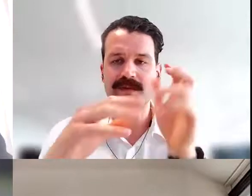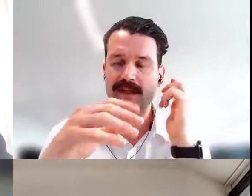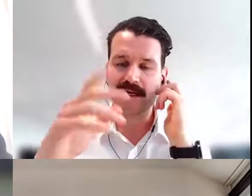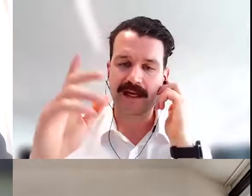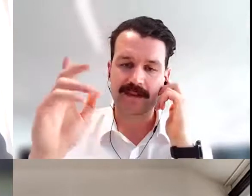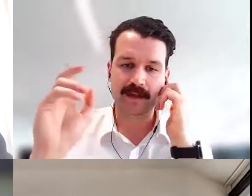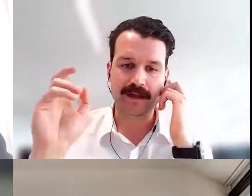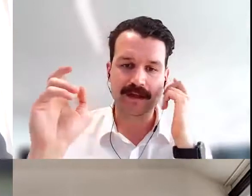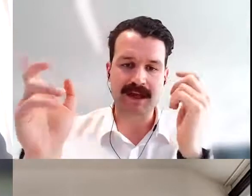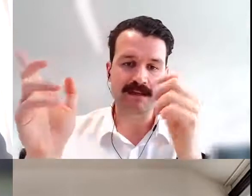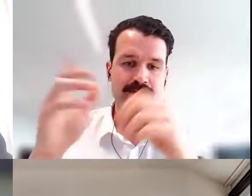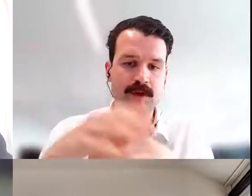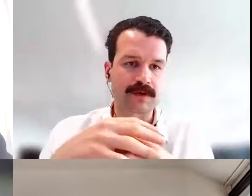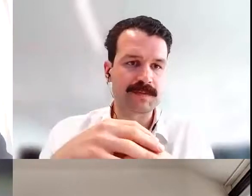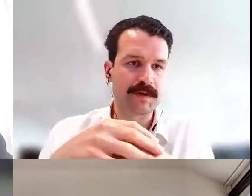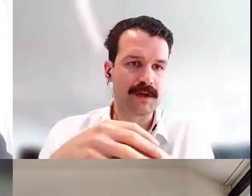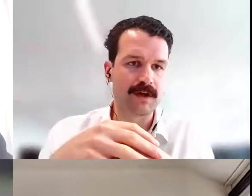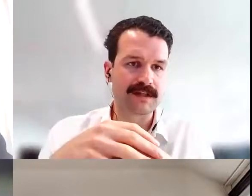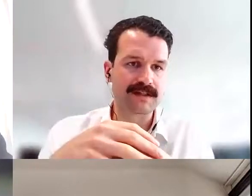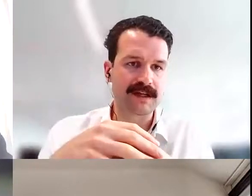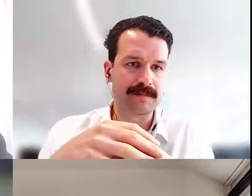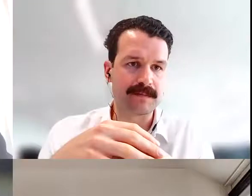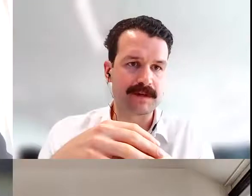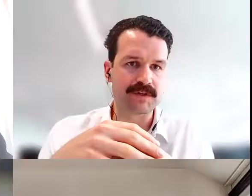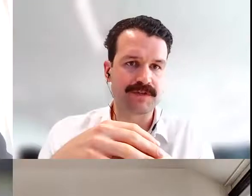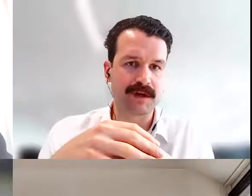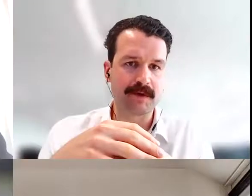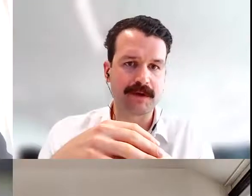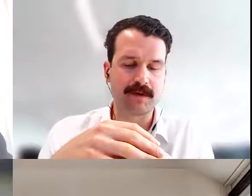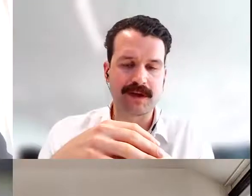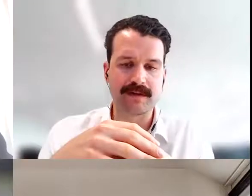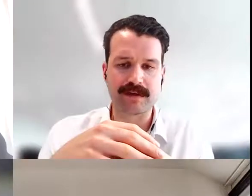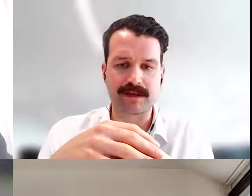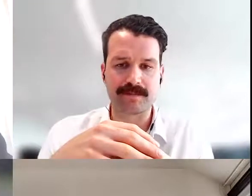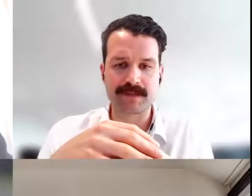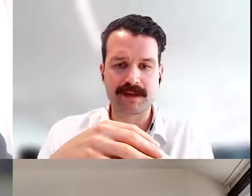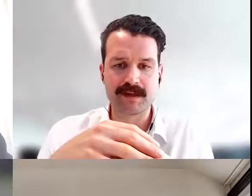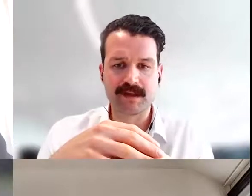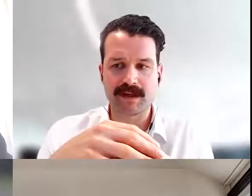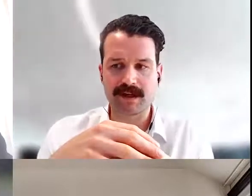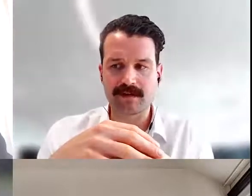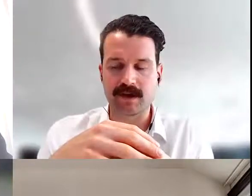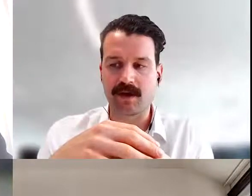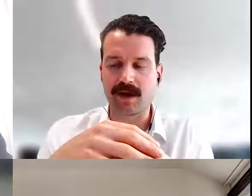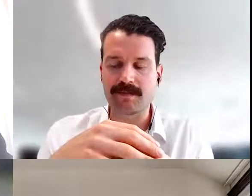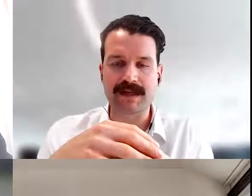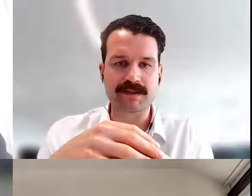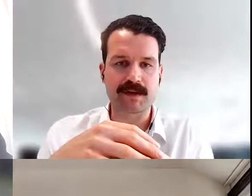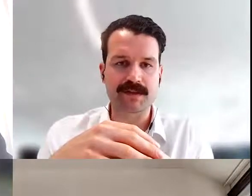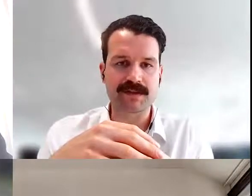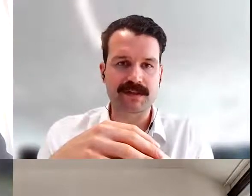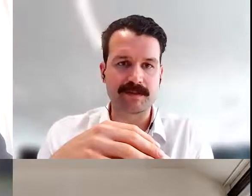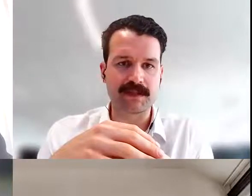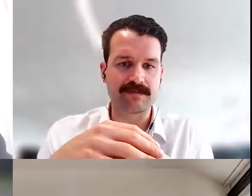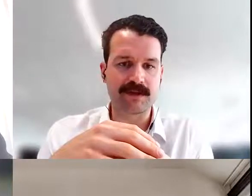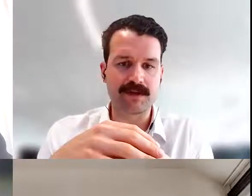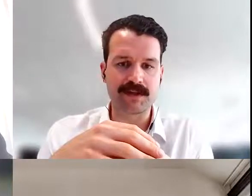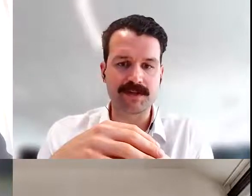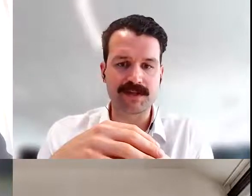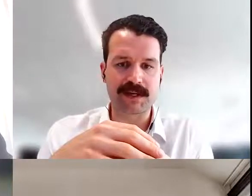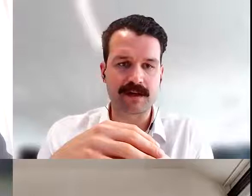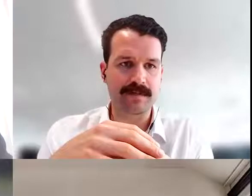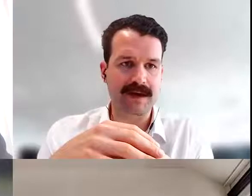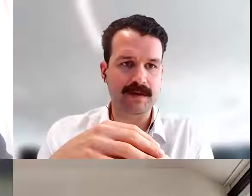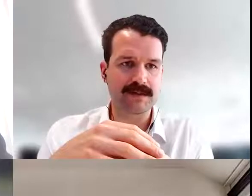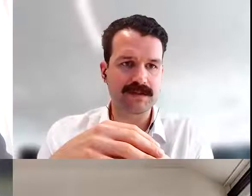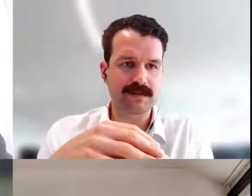or farms at the end of long spur lines that are bushfire prone or have you know, high maintenance costs to convert